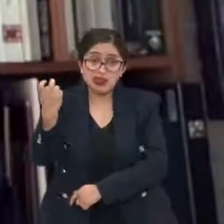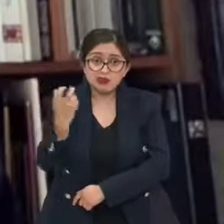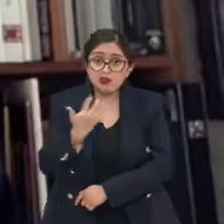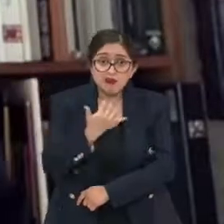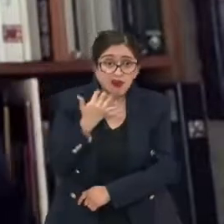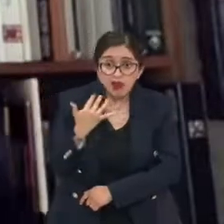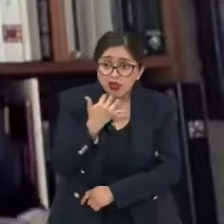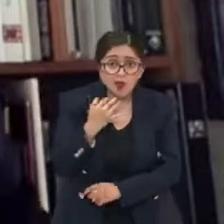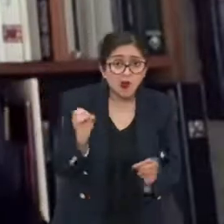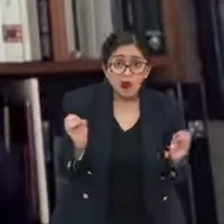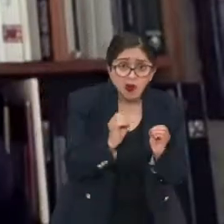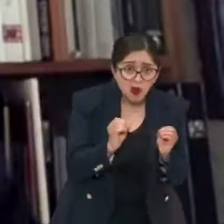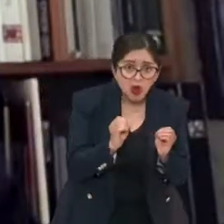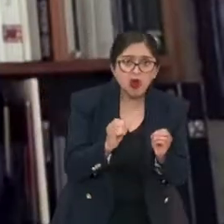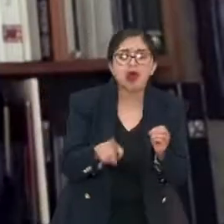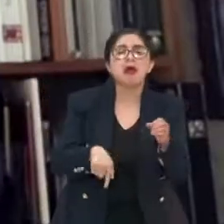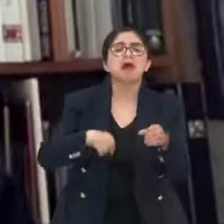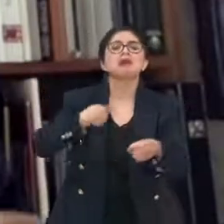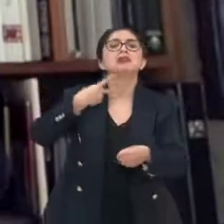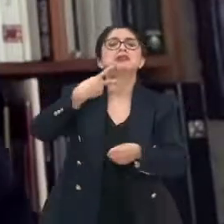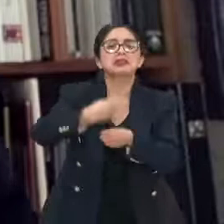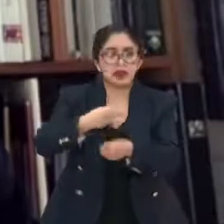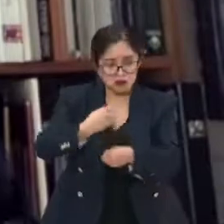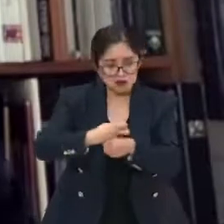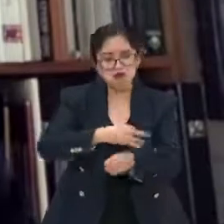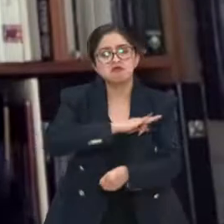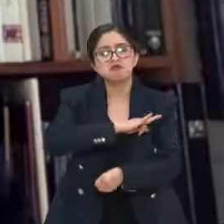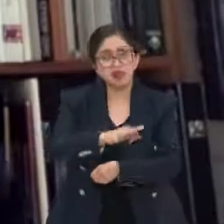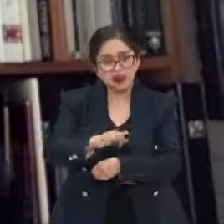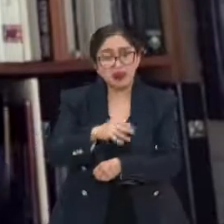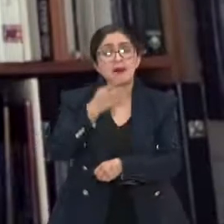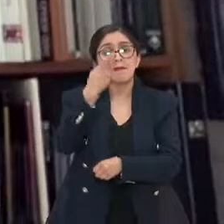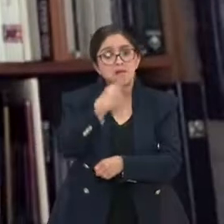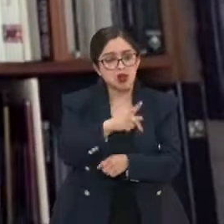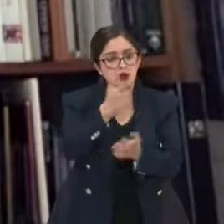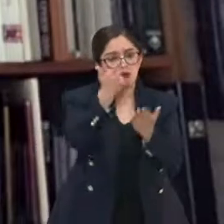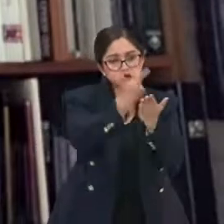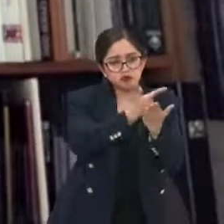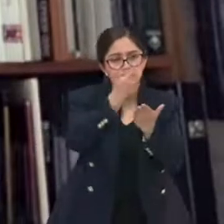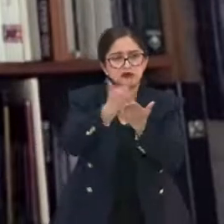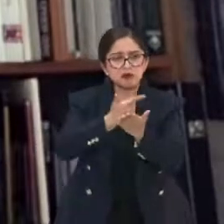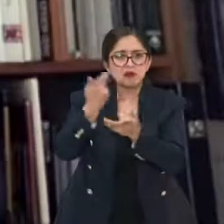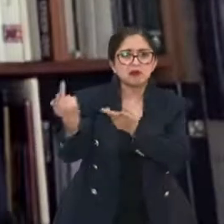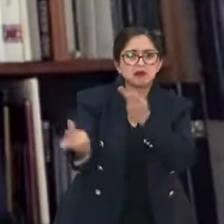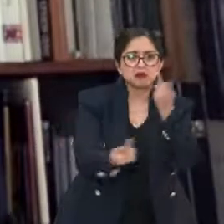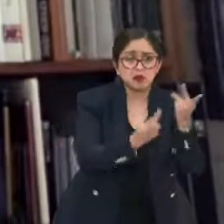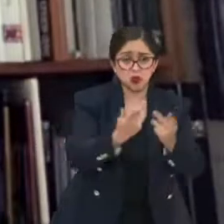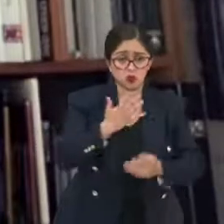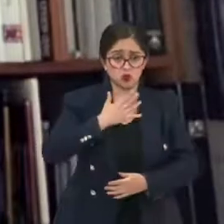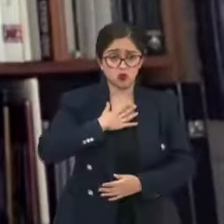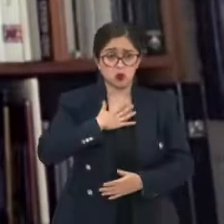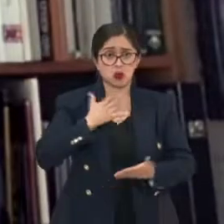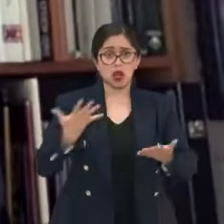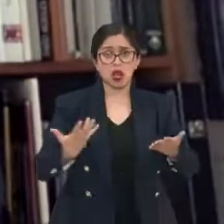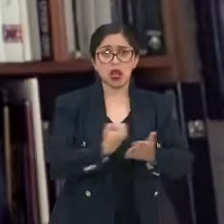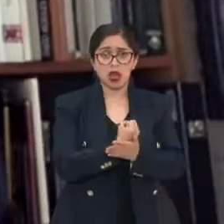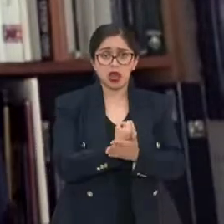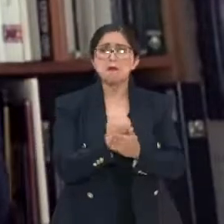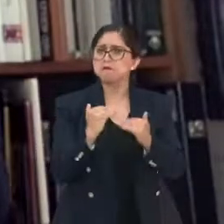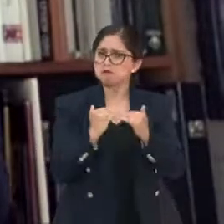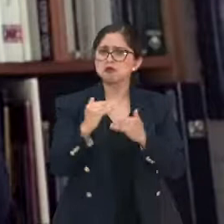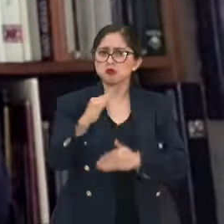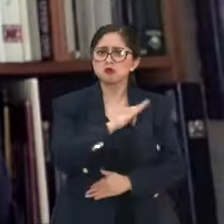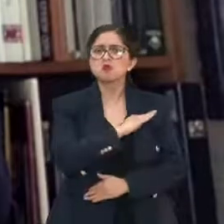fraud has not been made, we have been gone to a second round, and all the surveys indicated that my possibility